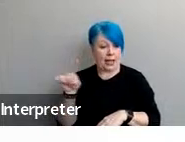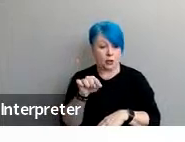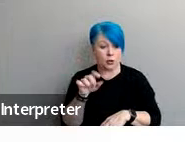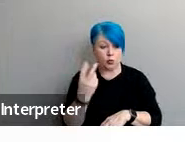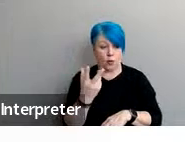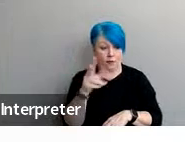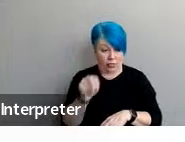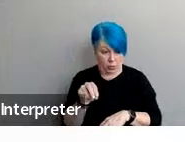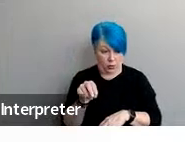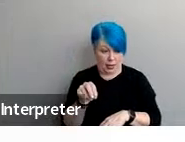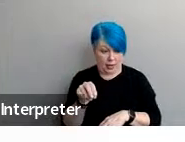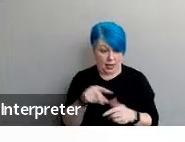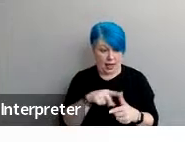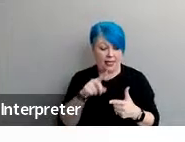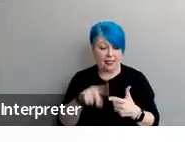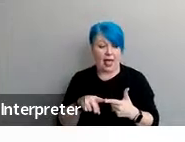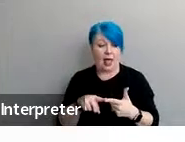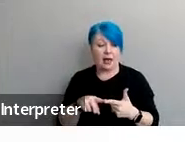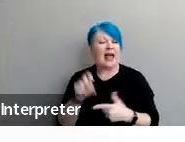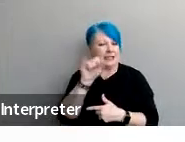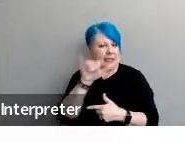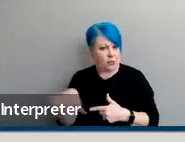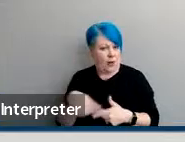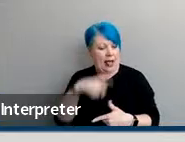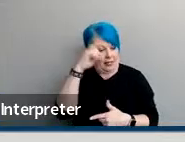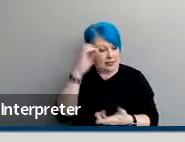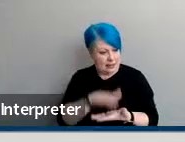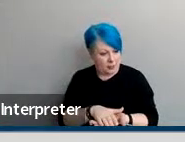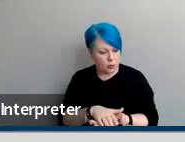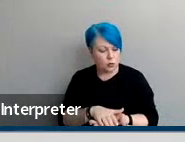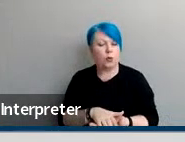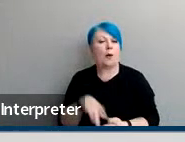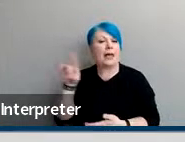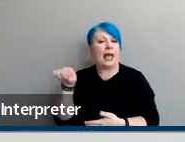will be 12:30 to 2:30. Next slide.